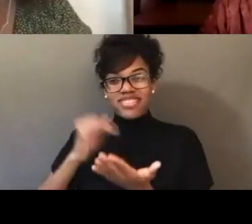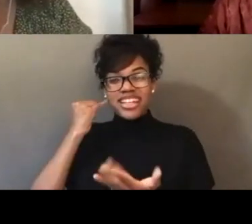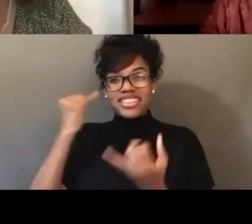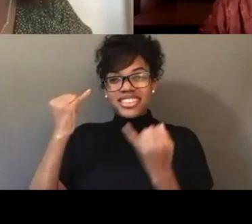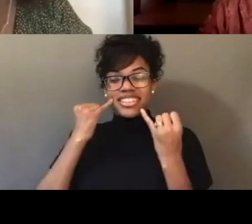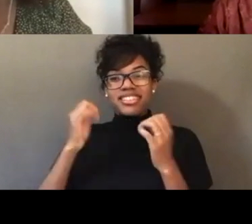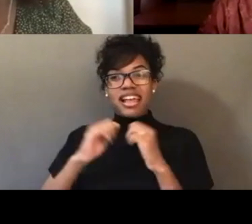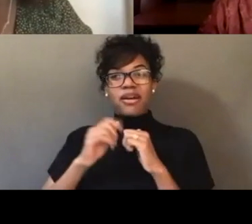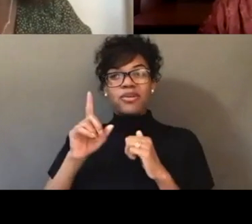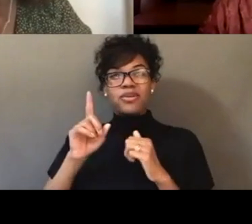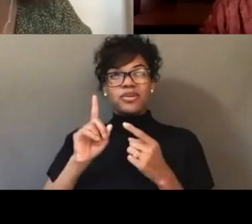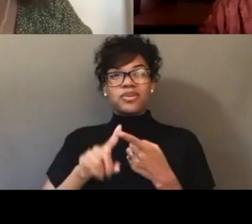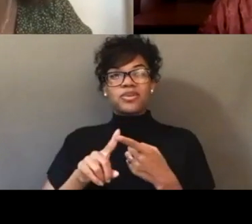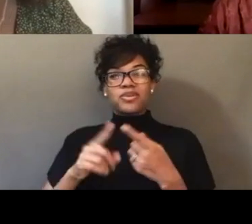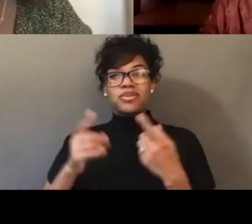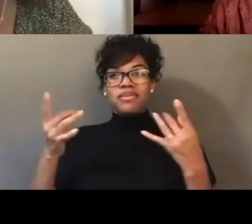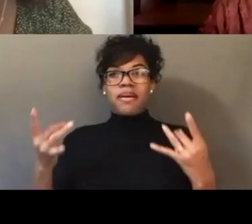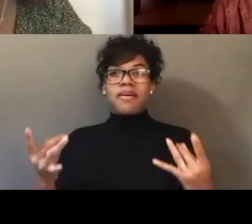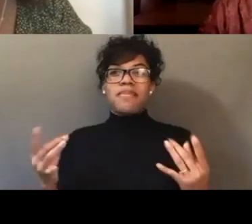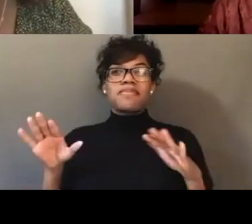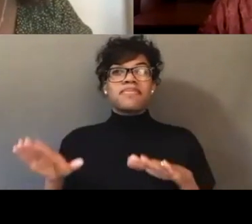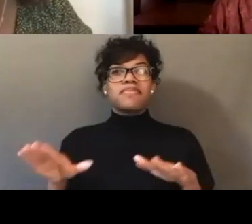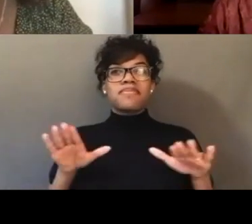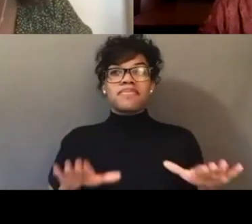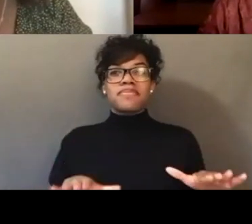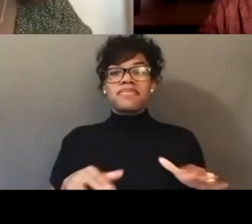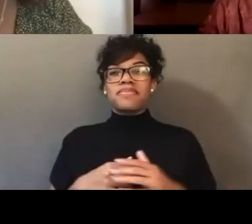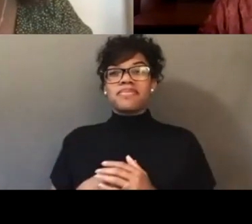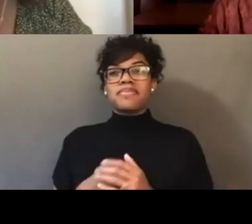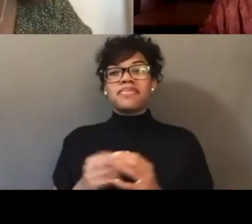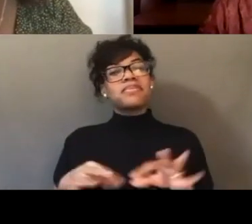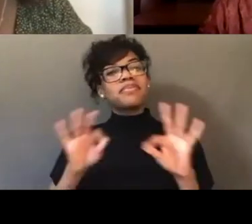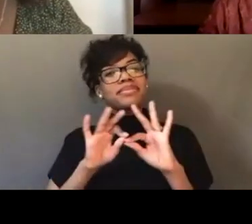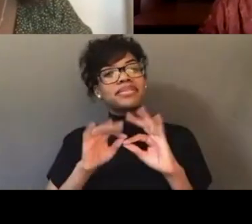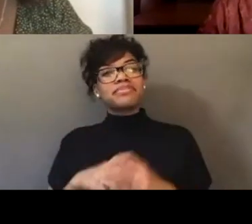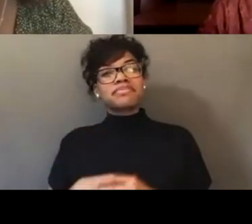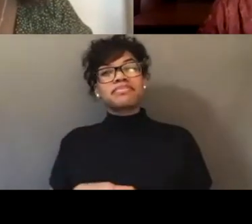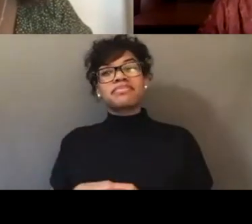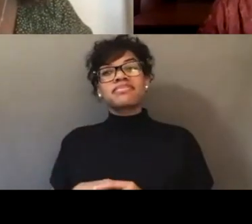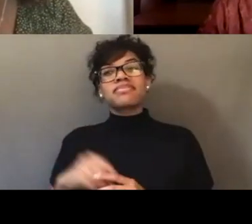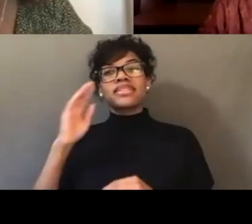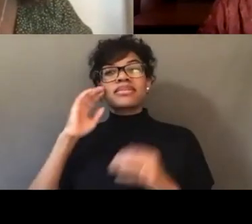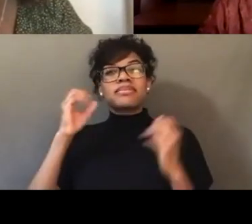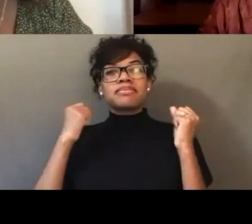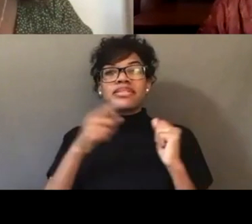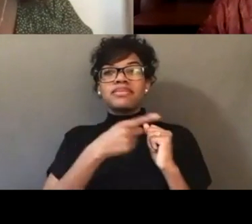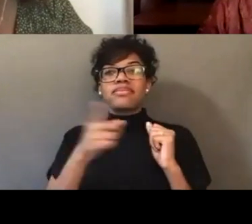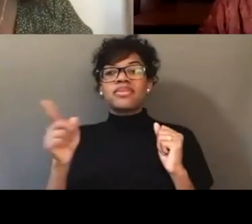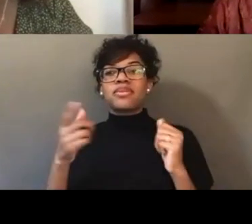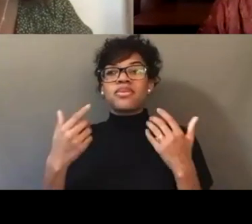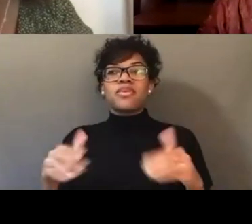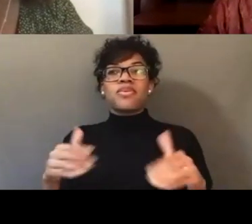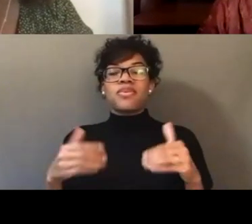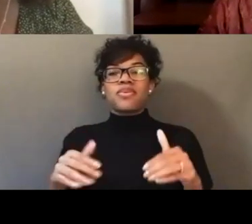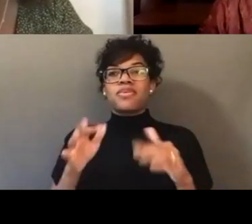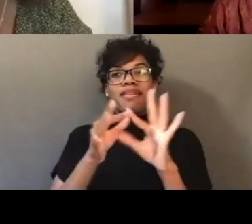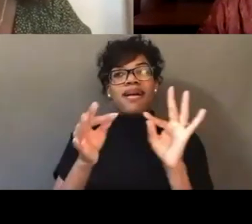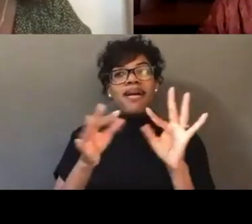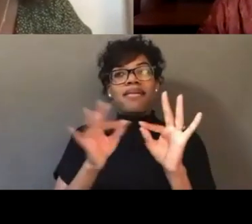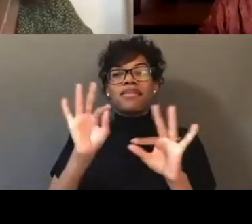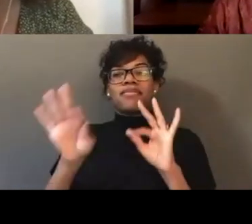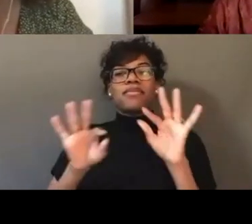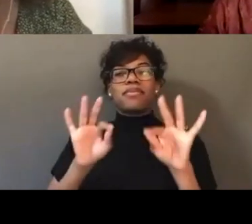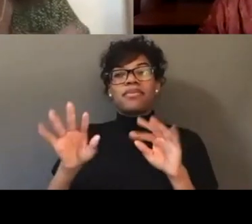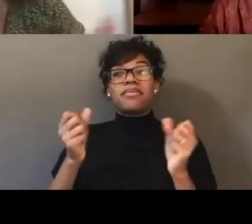I can use them as well. And I know so many folks have enjoyed this conversation and gotten so much out of the strategies, out